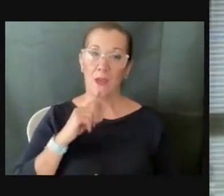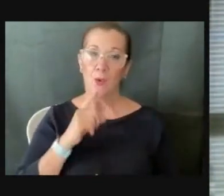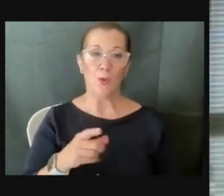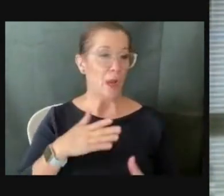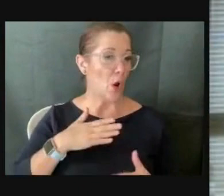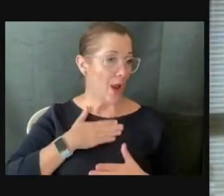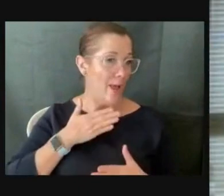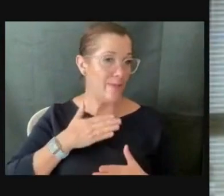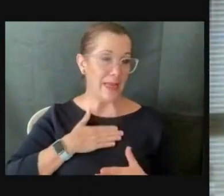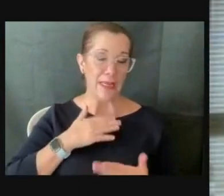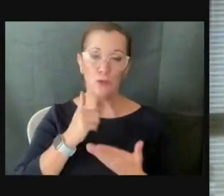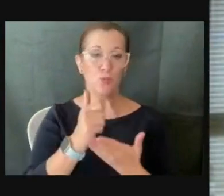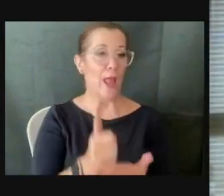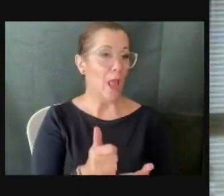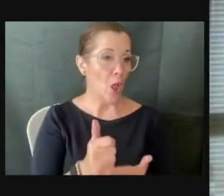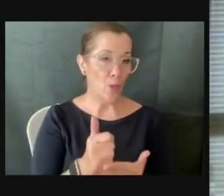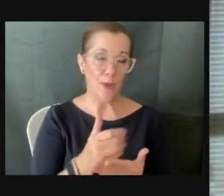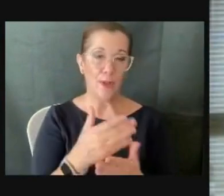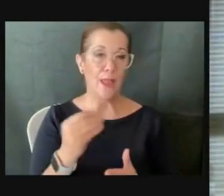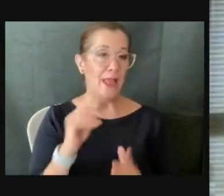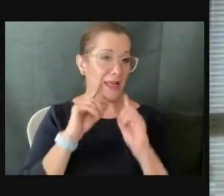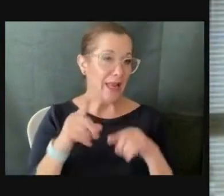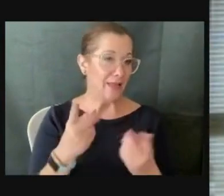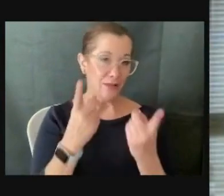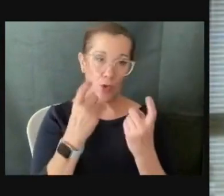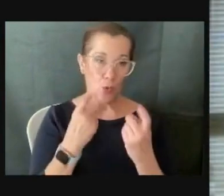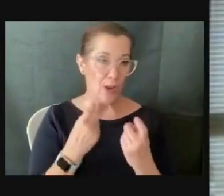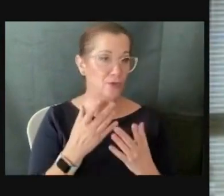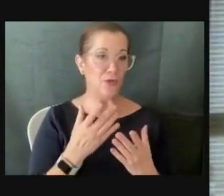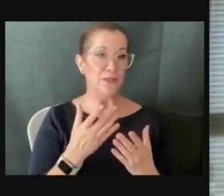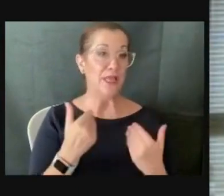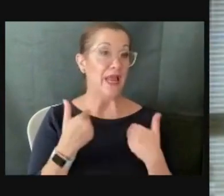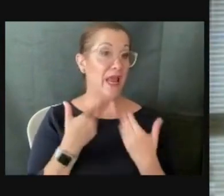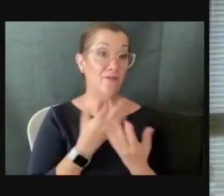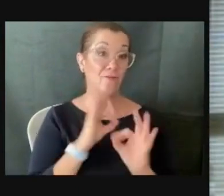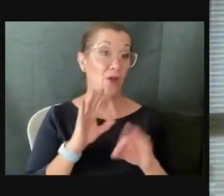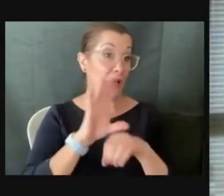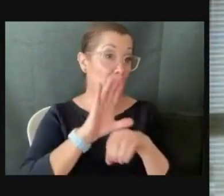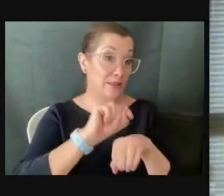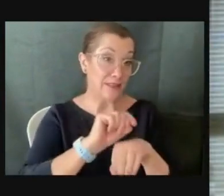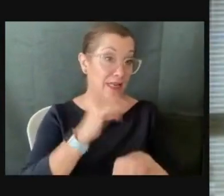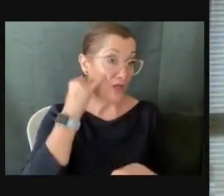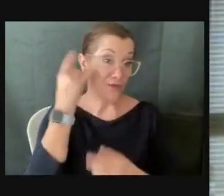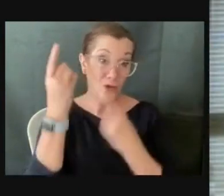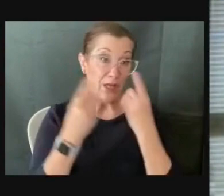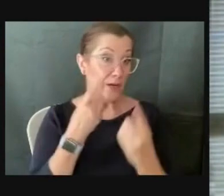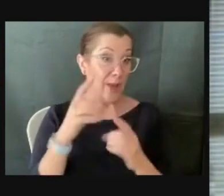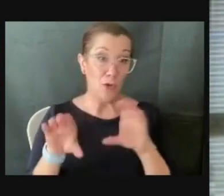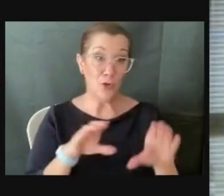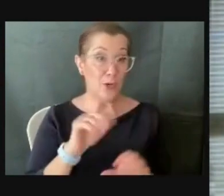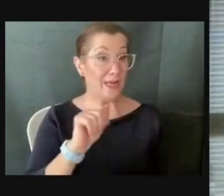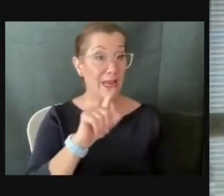to help and answer questions and free consultations if you are thinking about doing